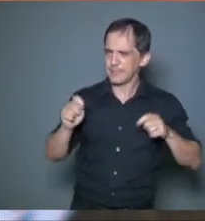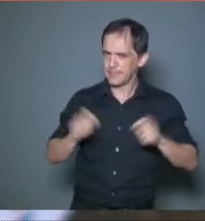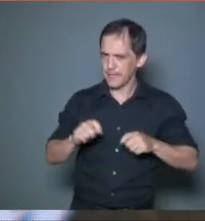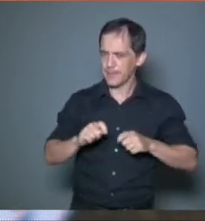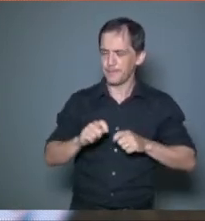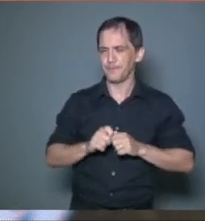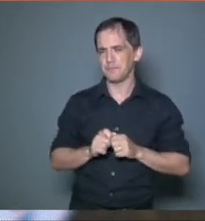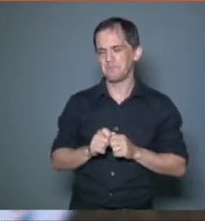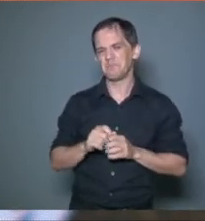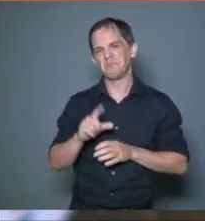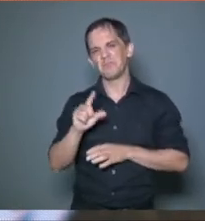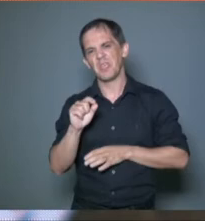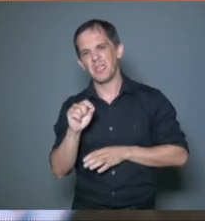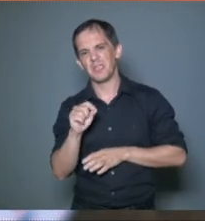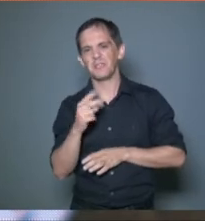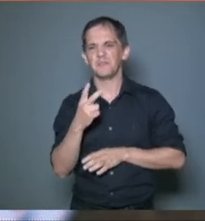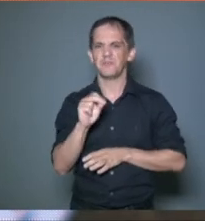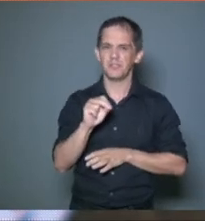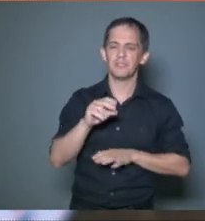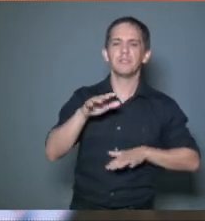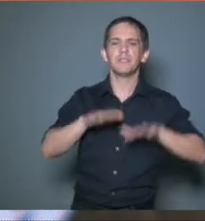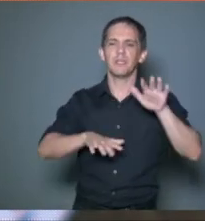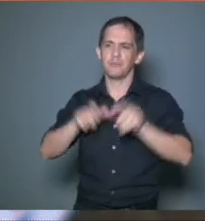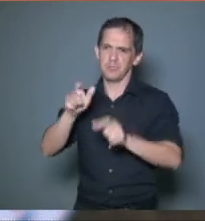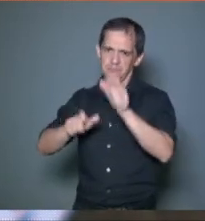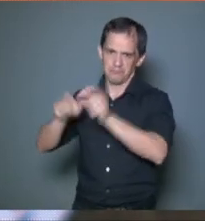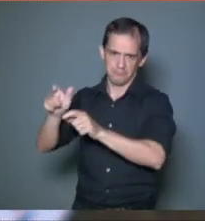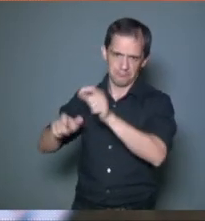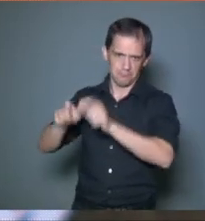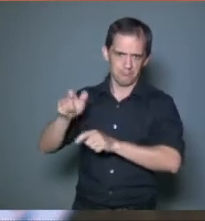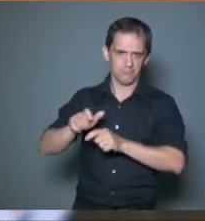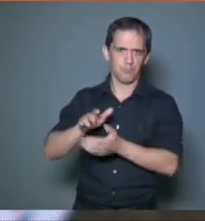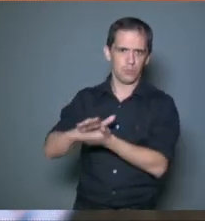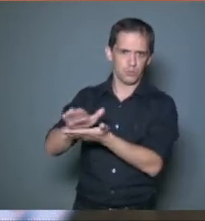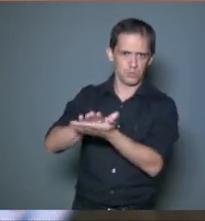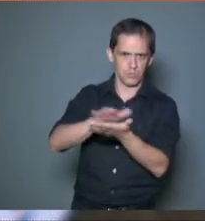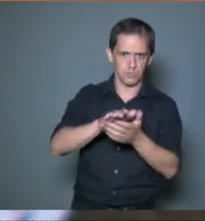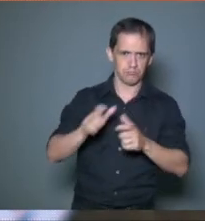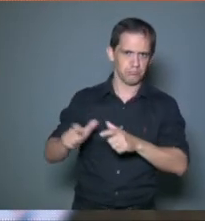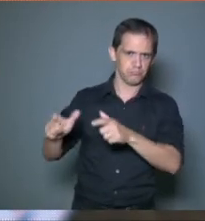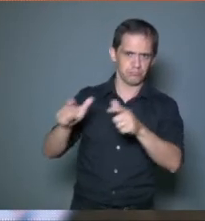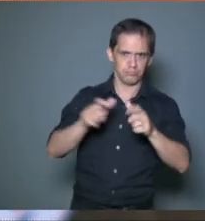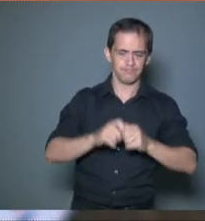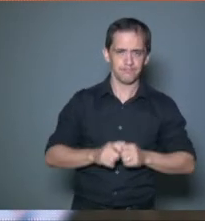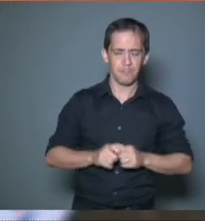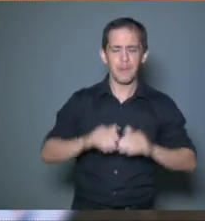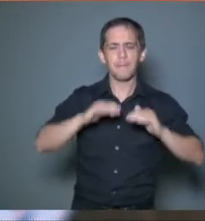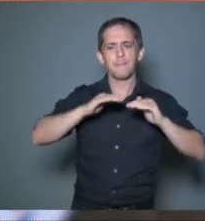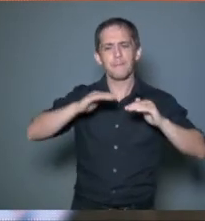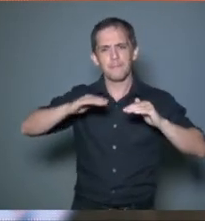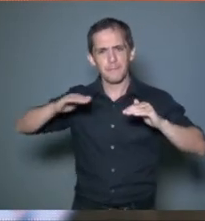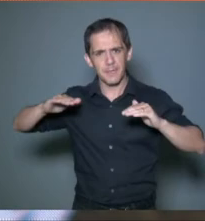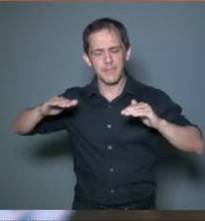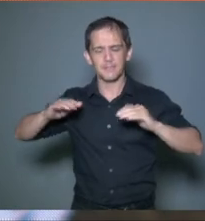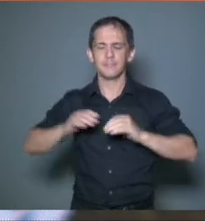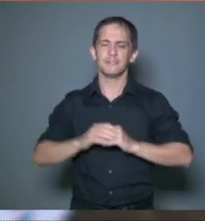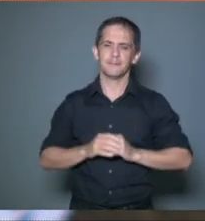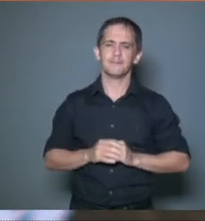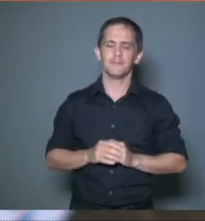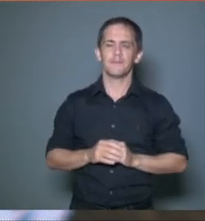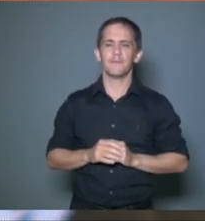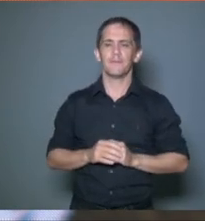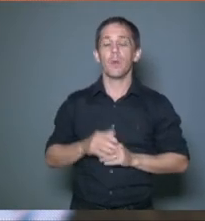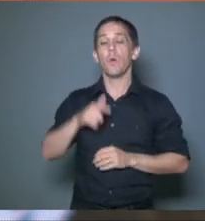The industry is going to reduce 10 to 20%. The average of